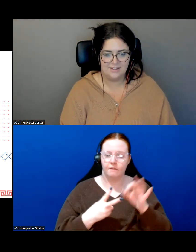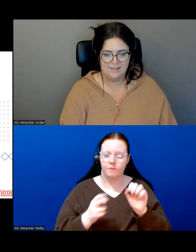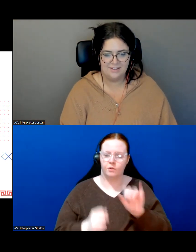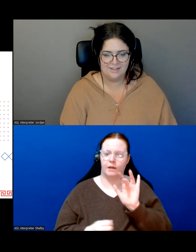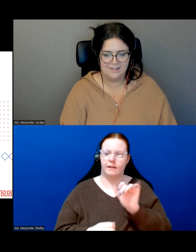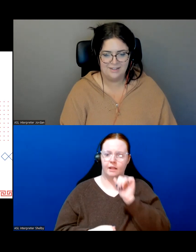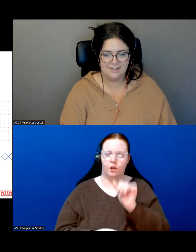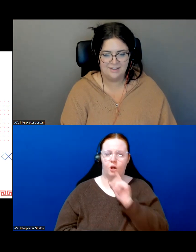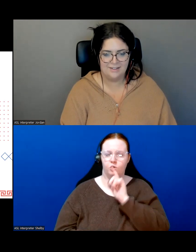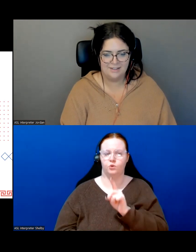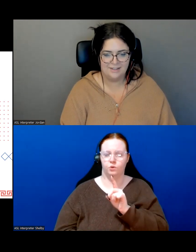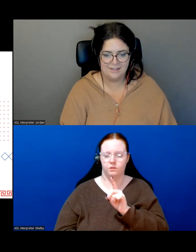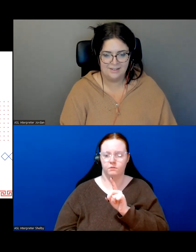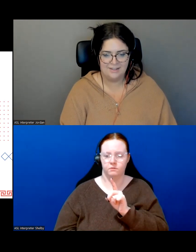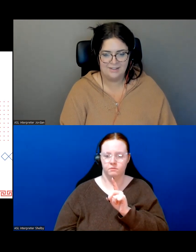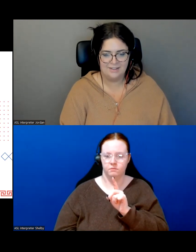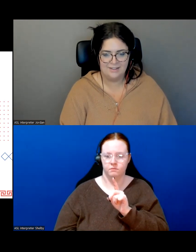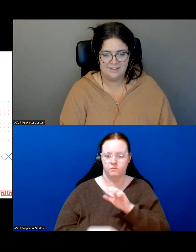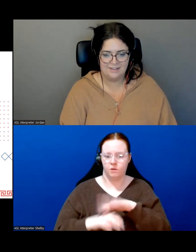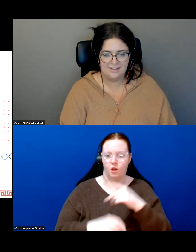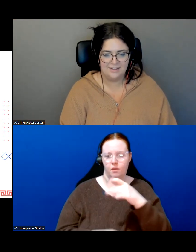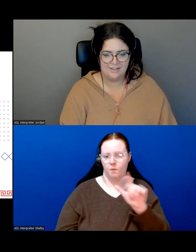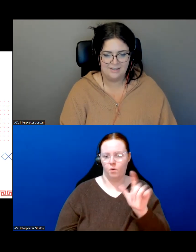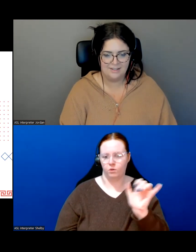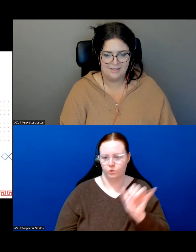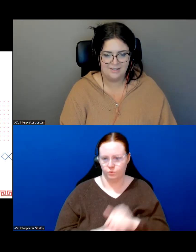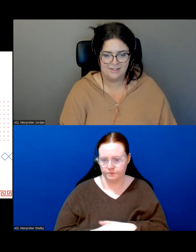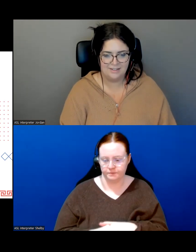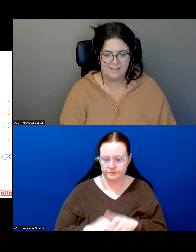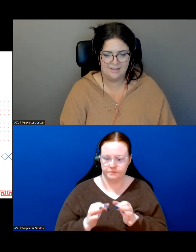sure on the poll app as well. So